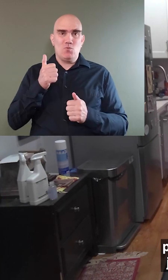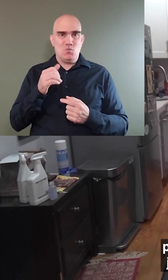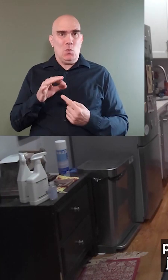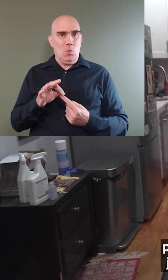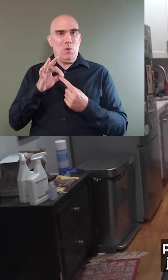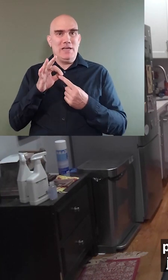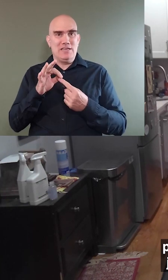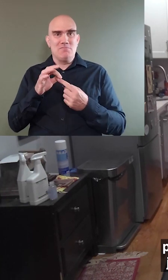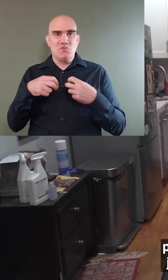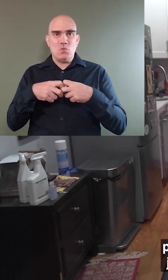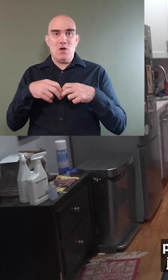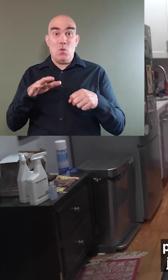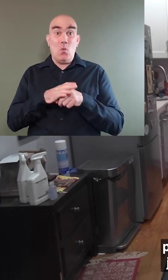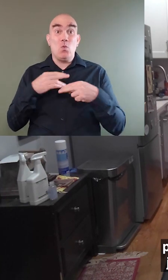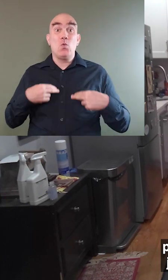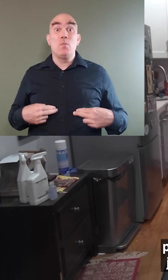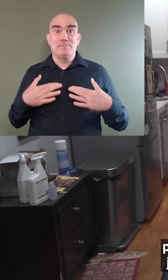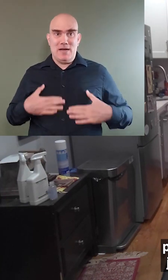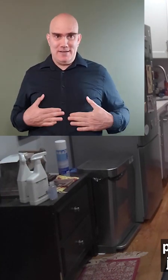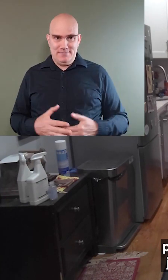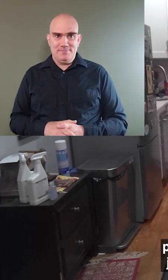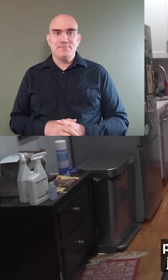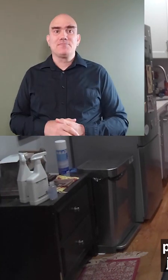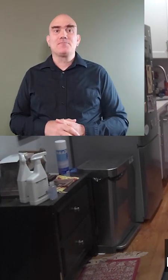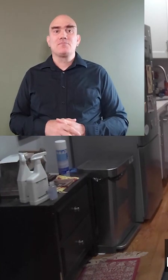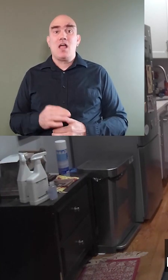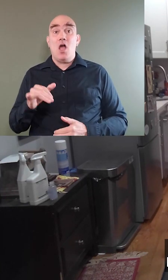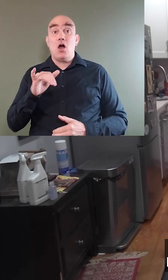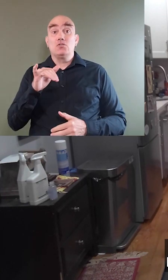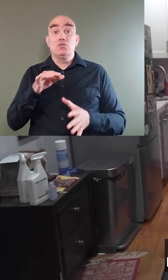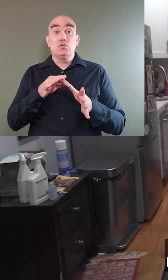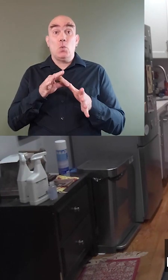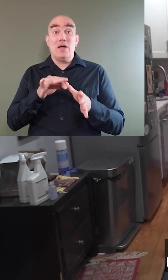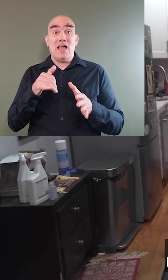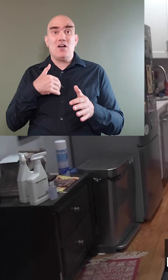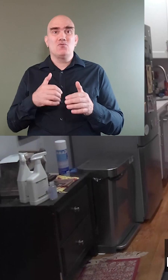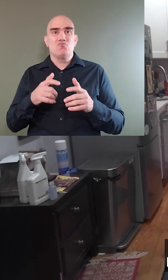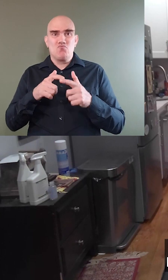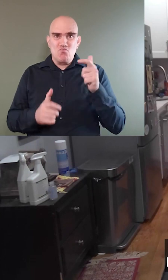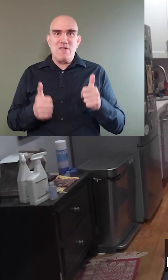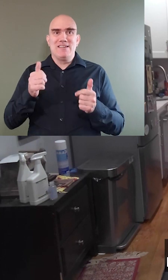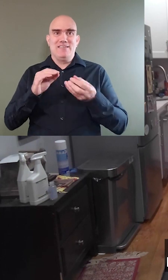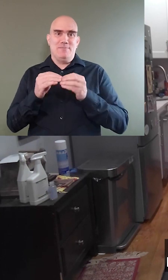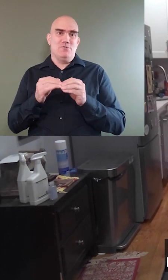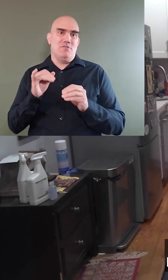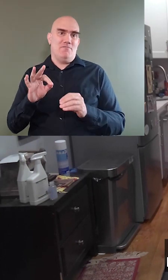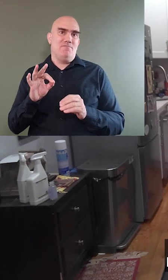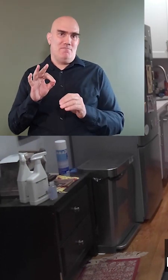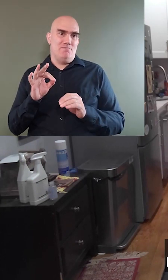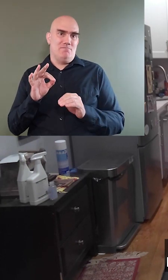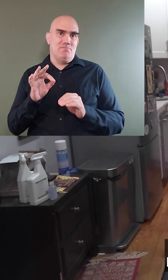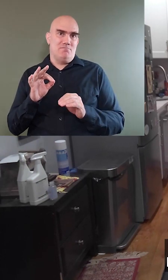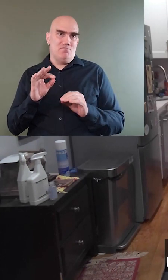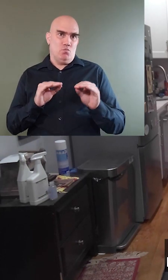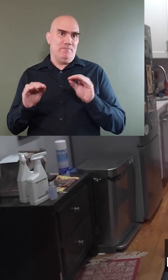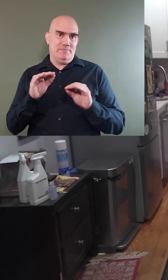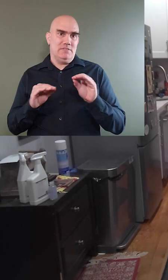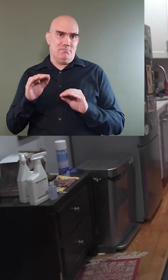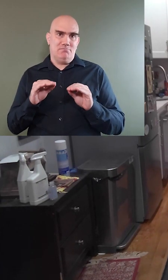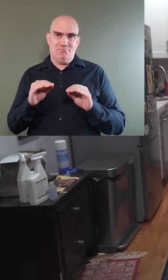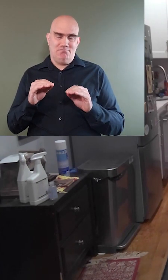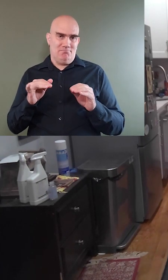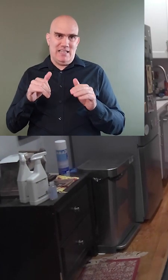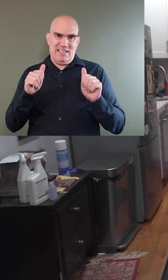most unique joint in our human body, and also the joint that has the greatest number